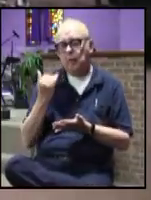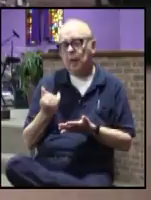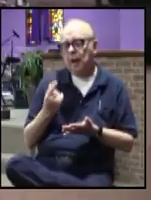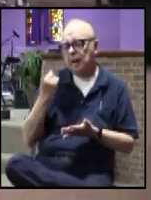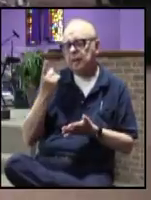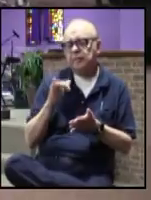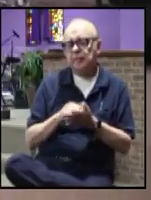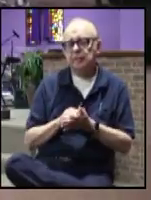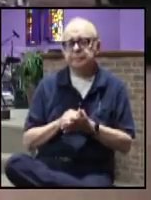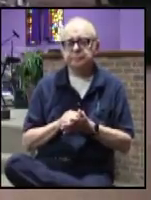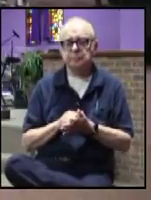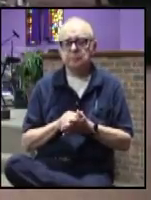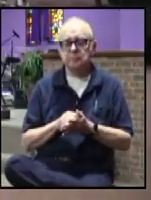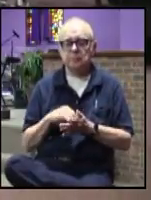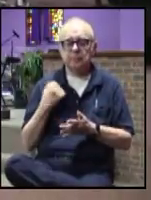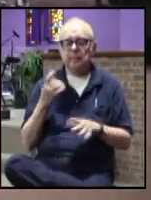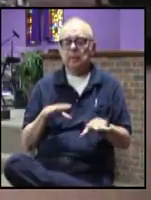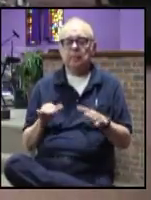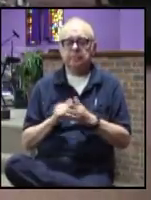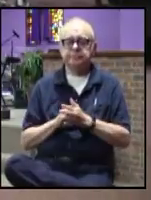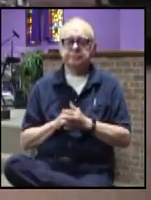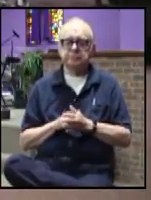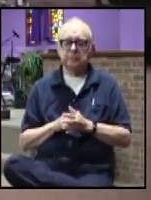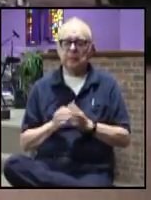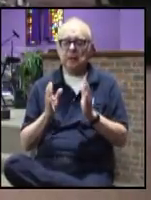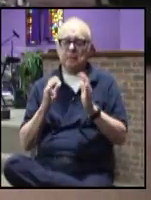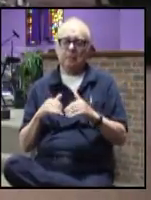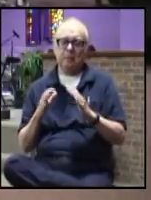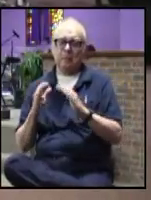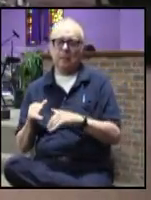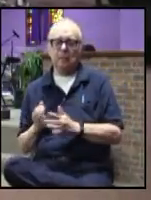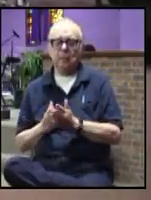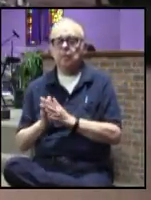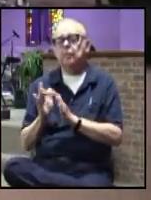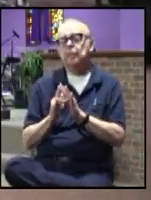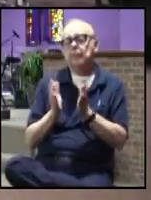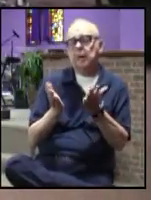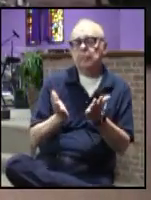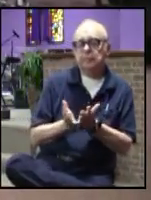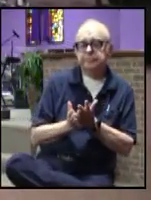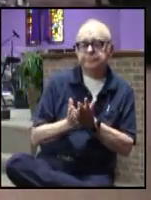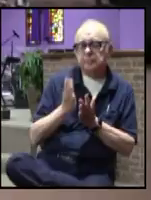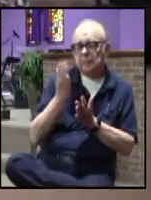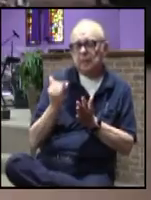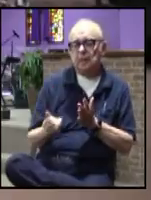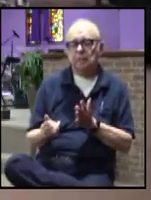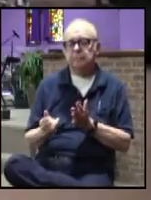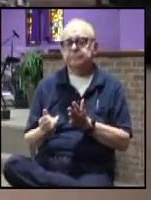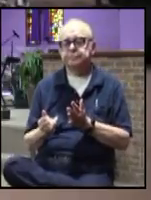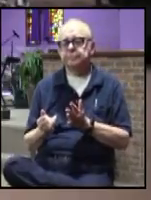understand. And so that's what we're going to do today, is we're going to break this down through the Bible. Because